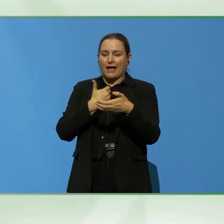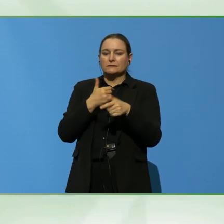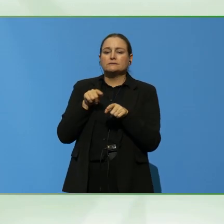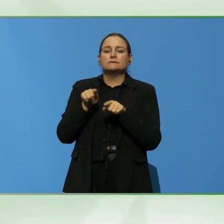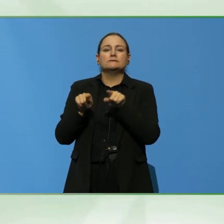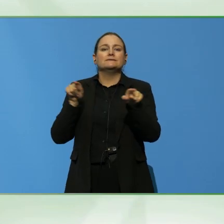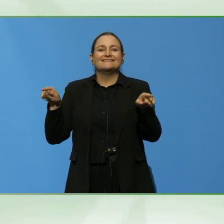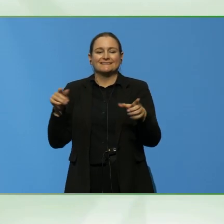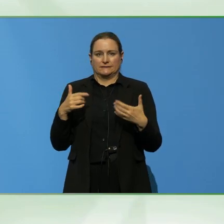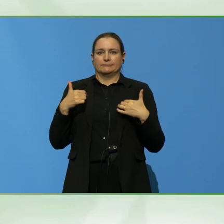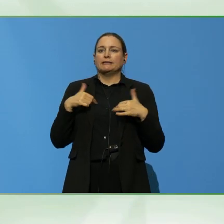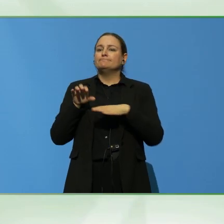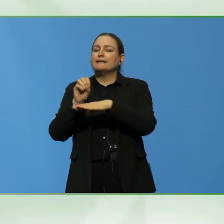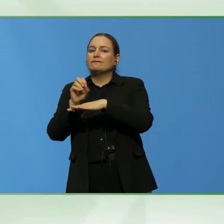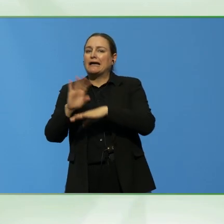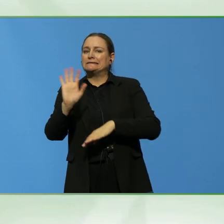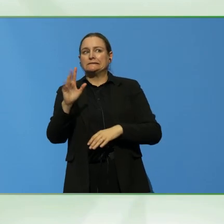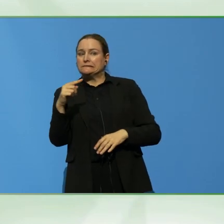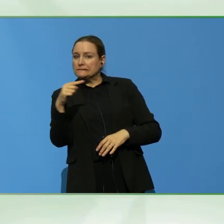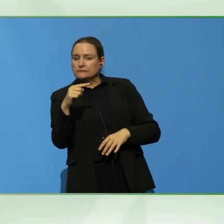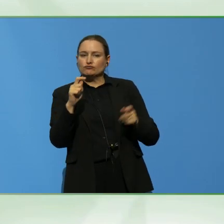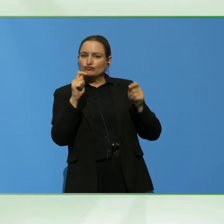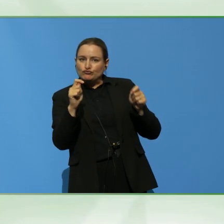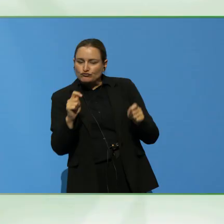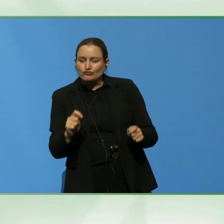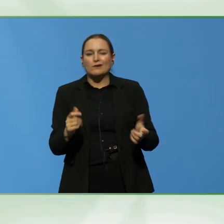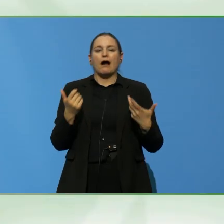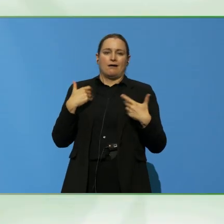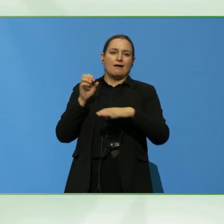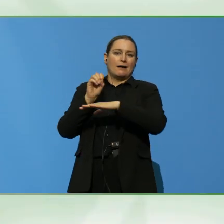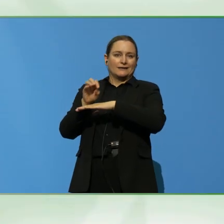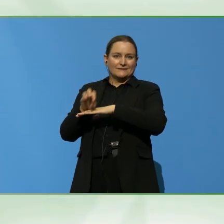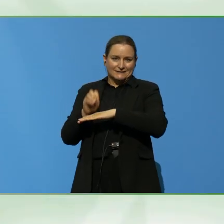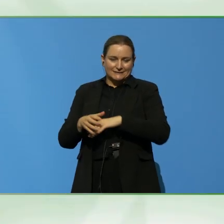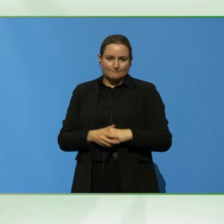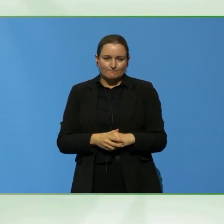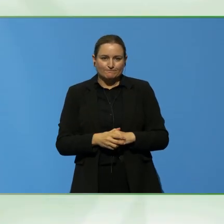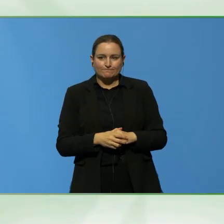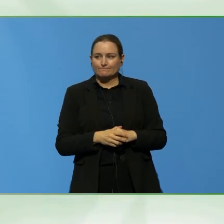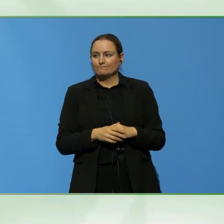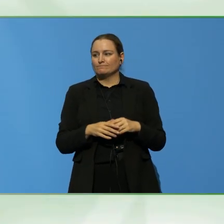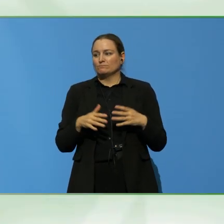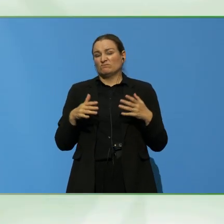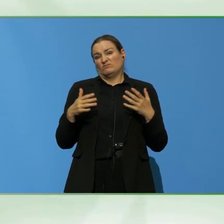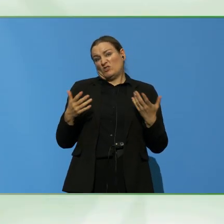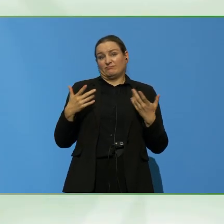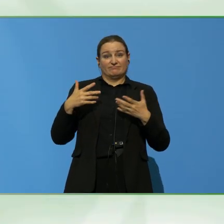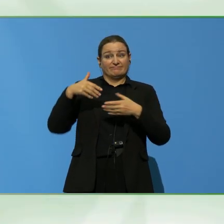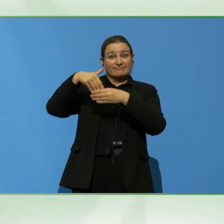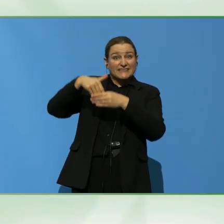or don't see on screen, but it could also be about more internal things like